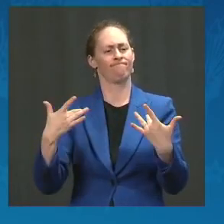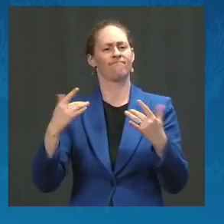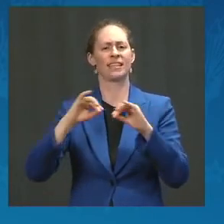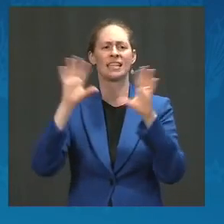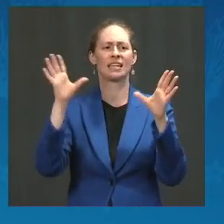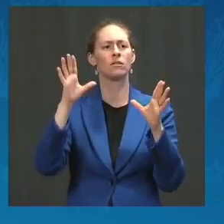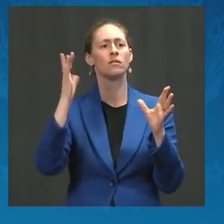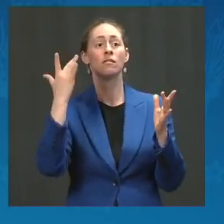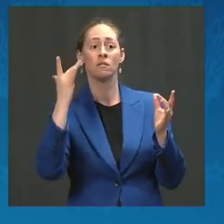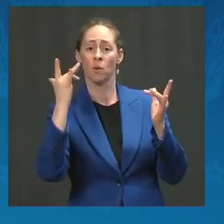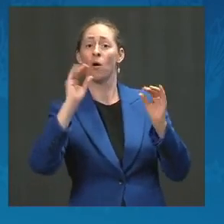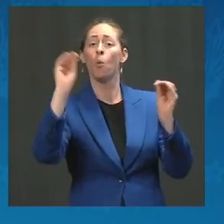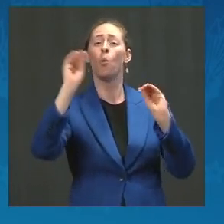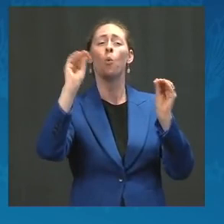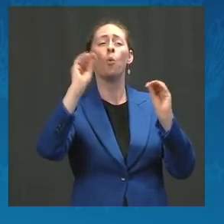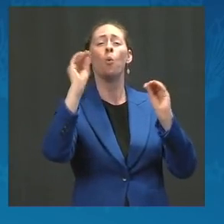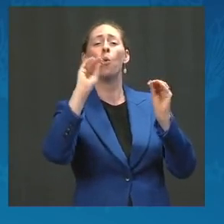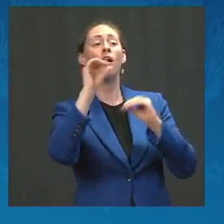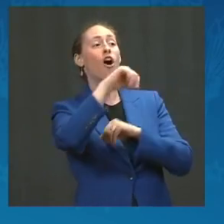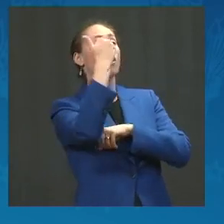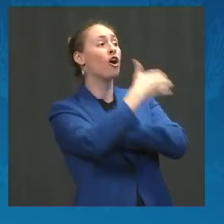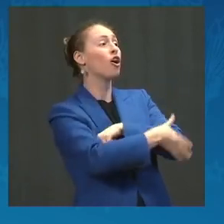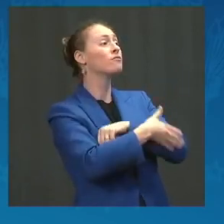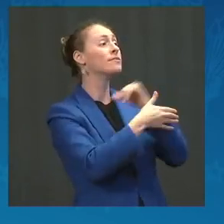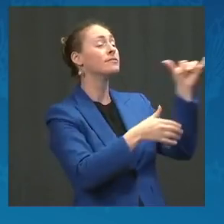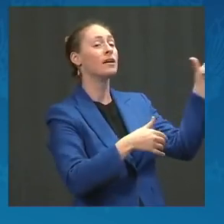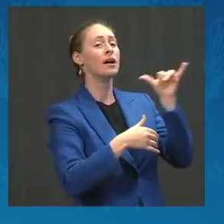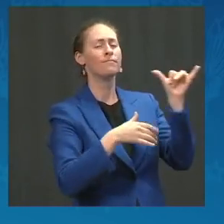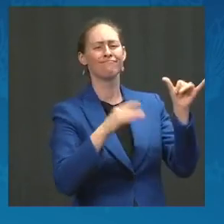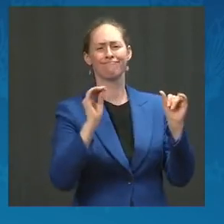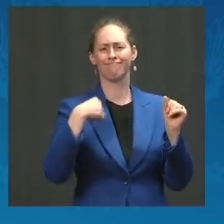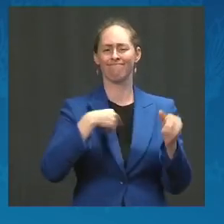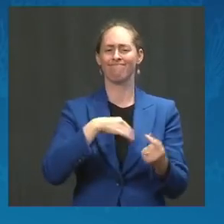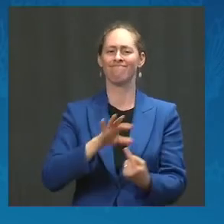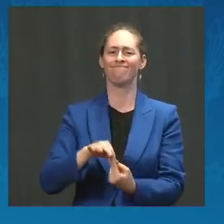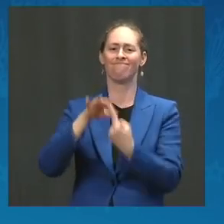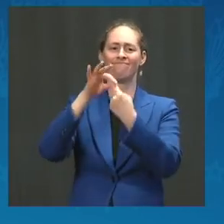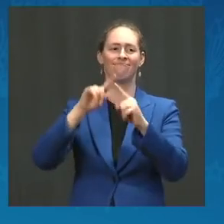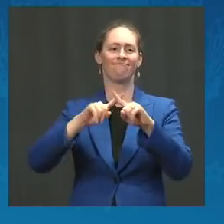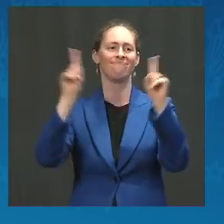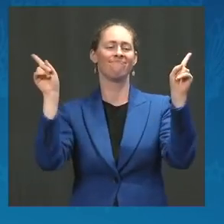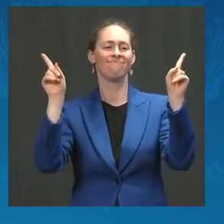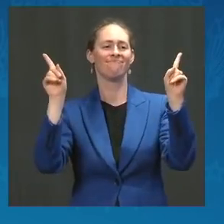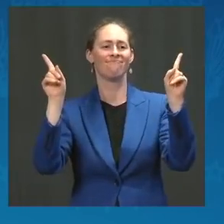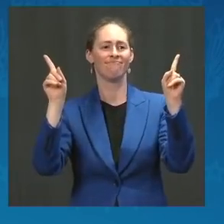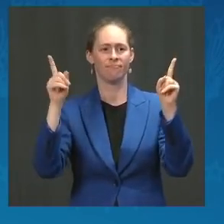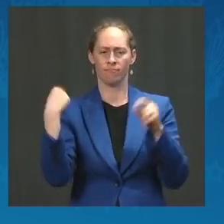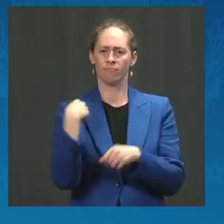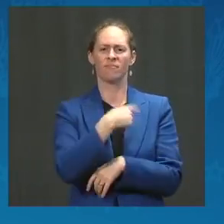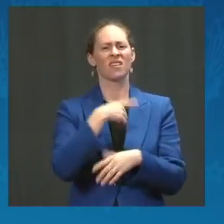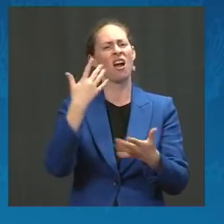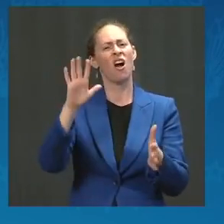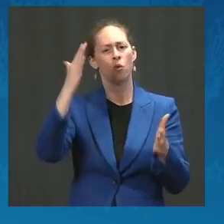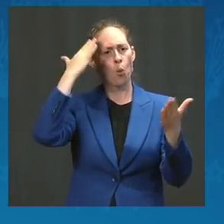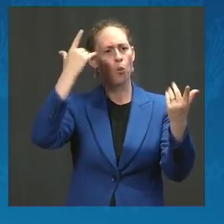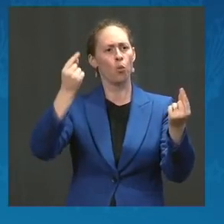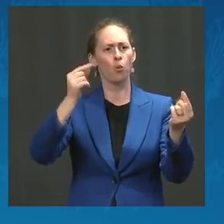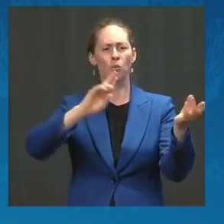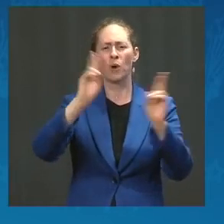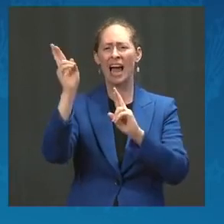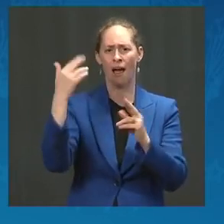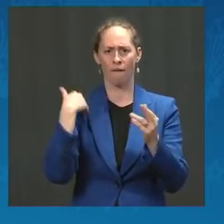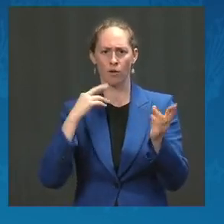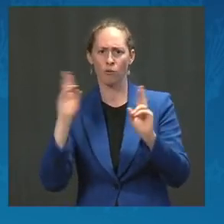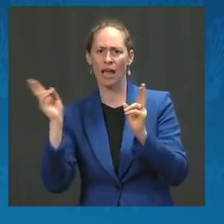on earth like us. And we're prepared like never before. We have the tools to save